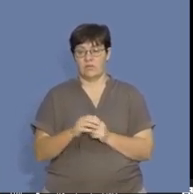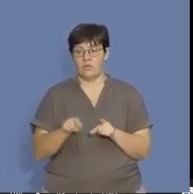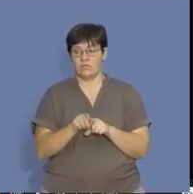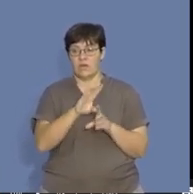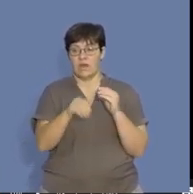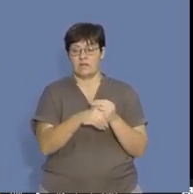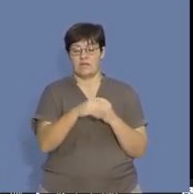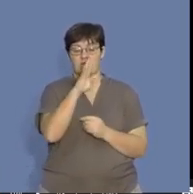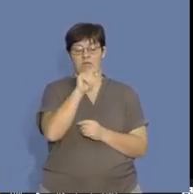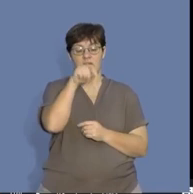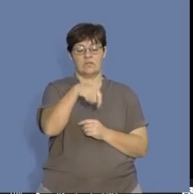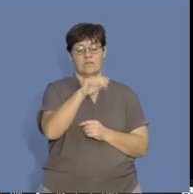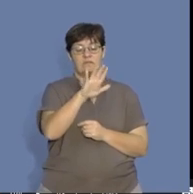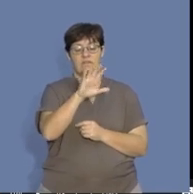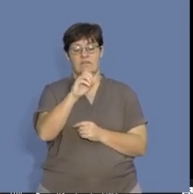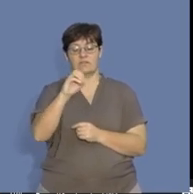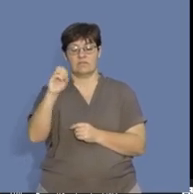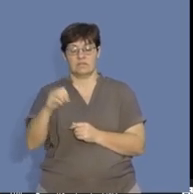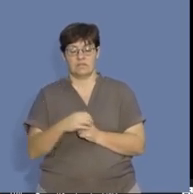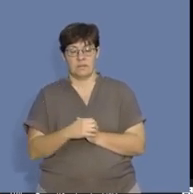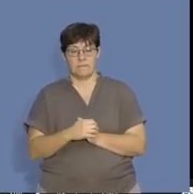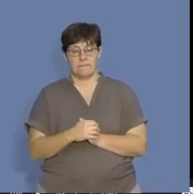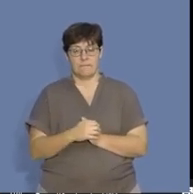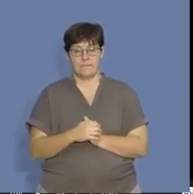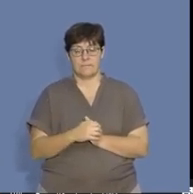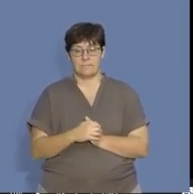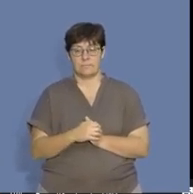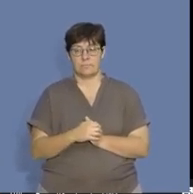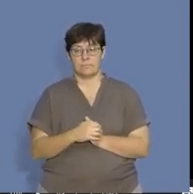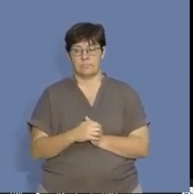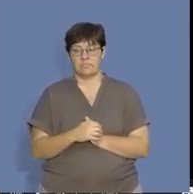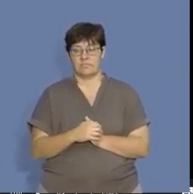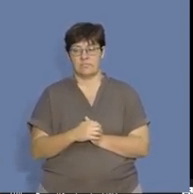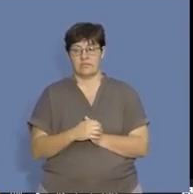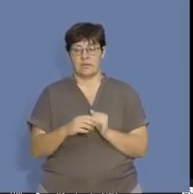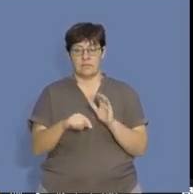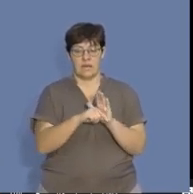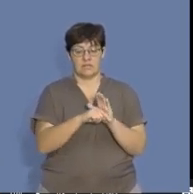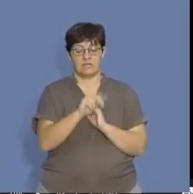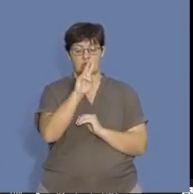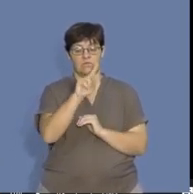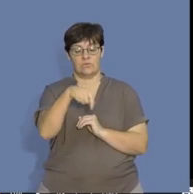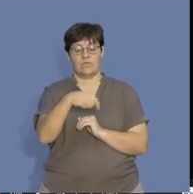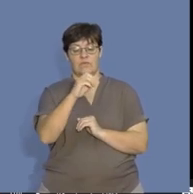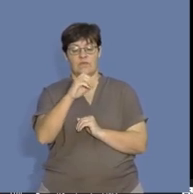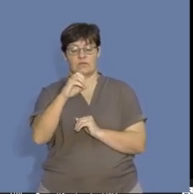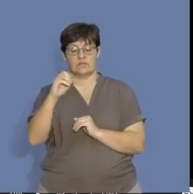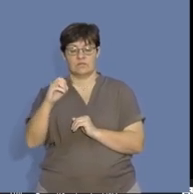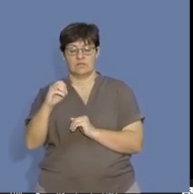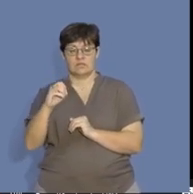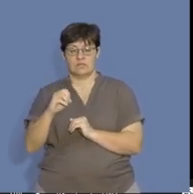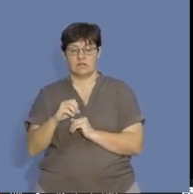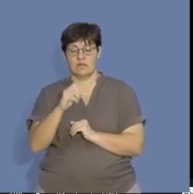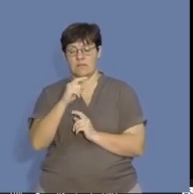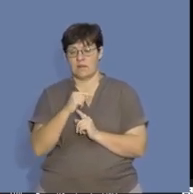Okay, then we also adding 4,500. Just fix that. Minus